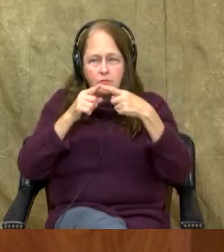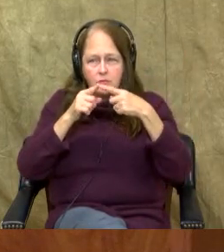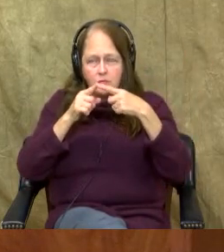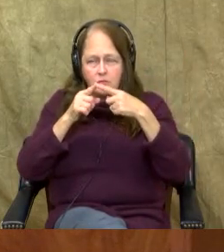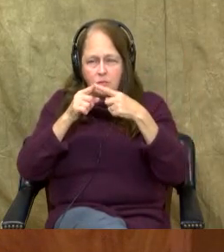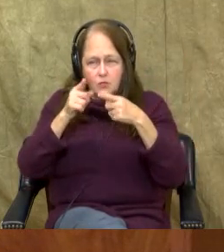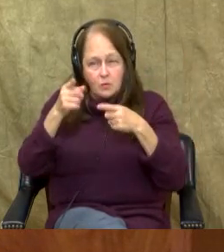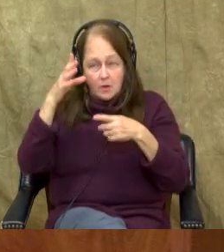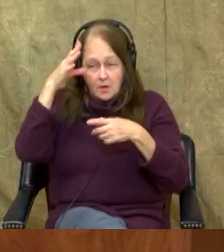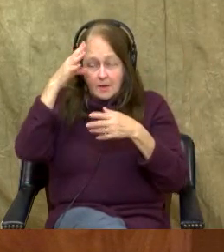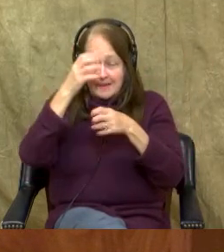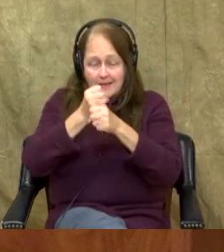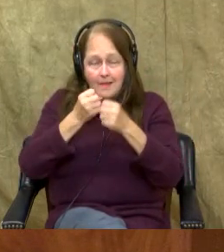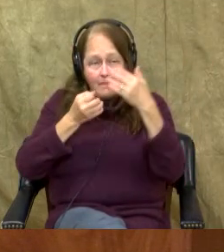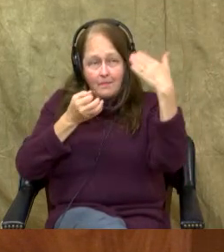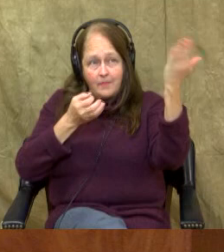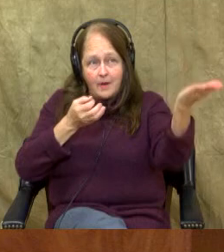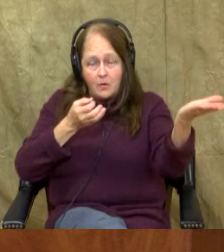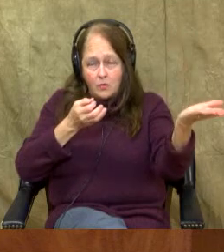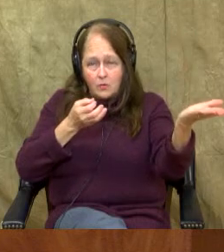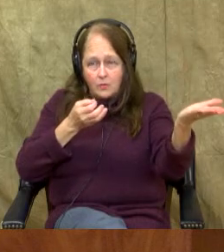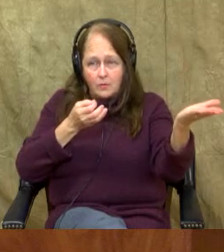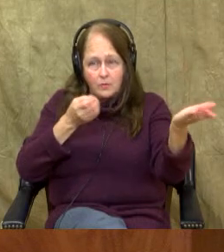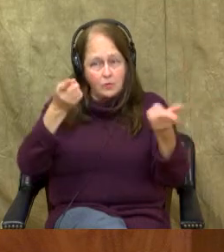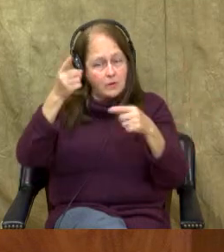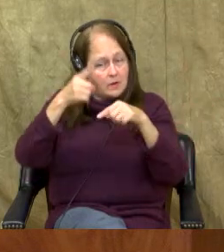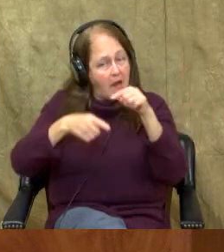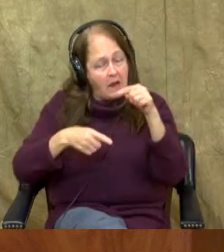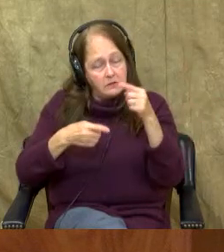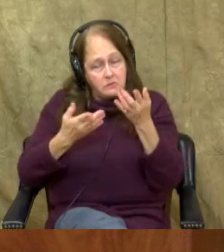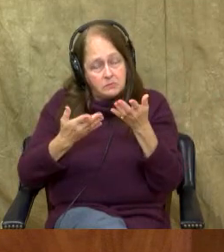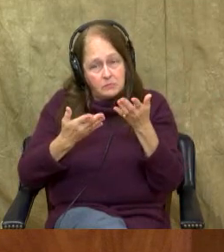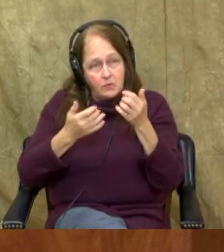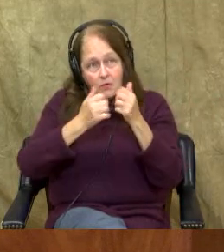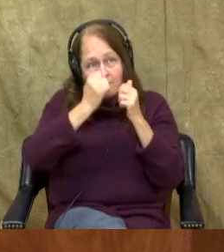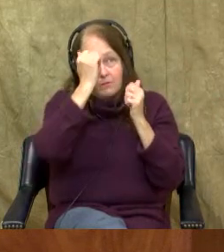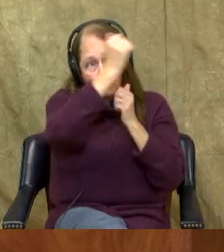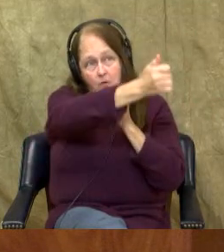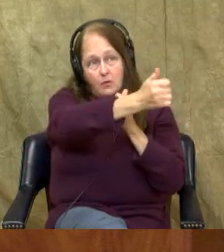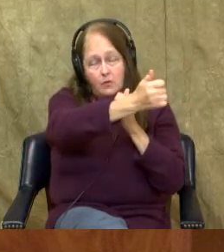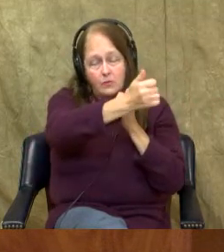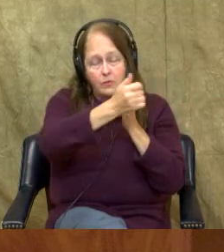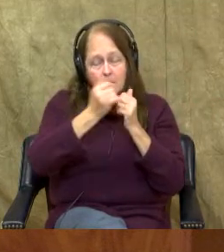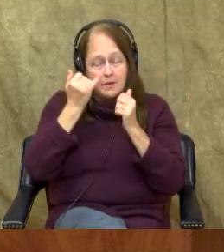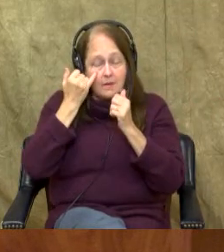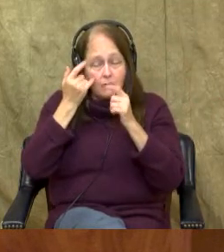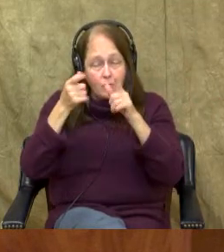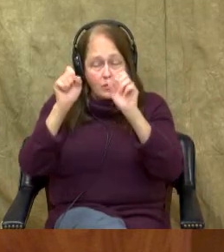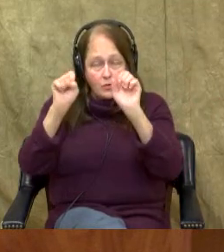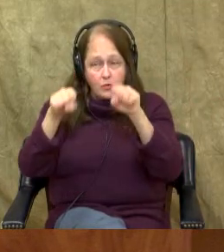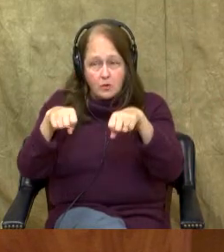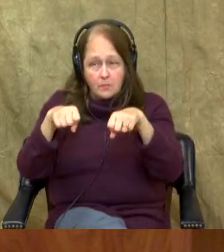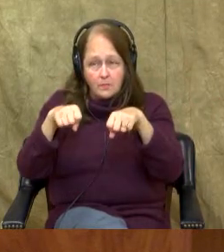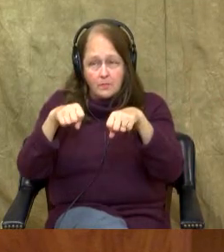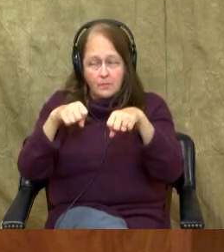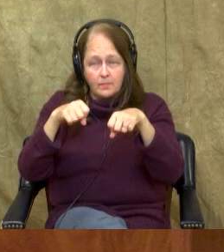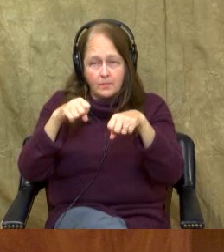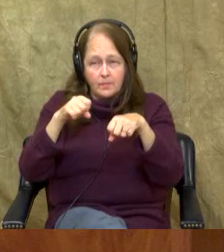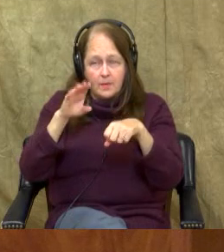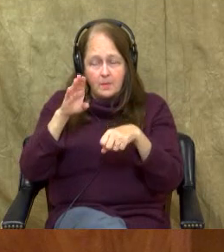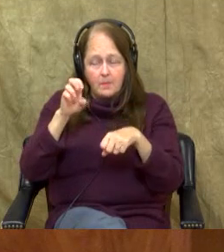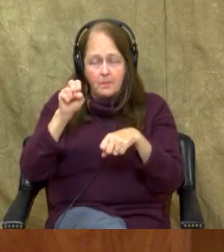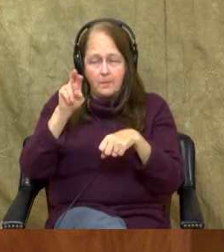If you could get there, which you probably can't, but if you could, Ben